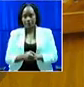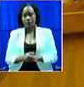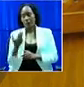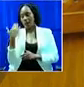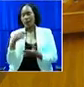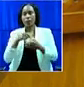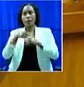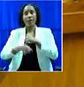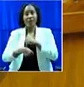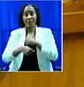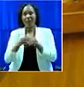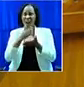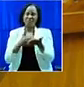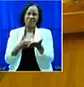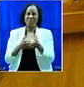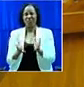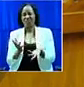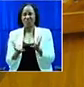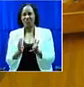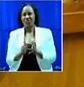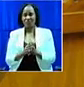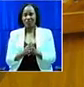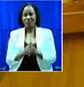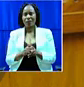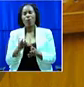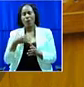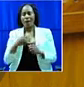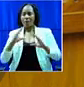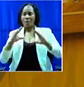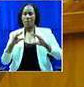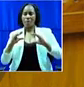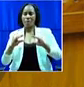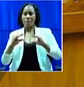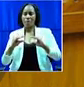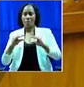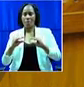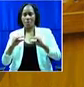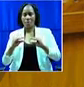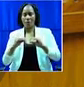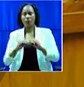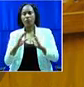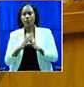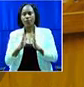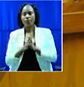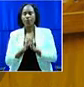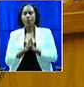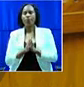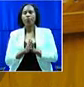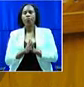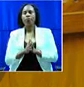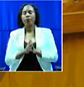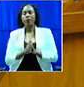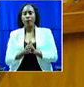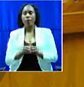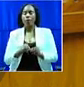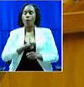half, even as we have significantly eased the restrictions that were imposed on